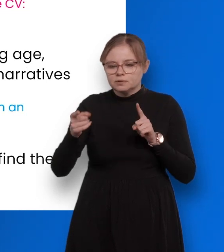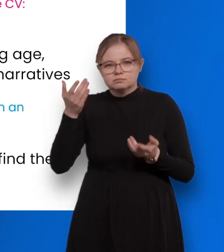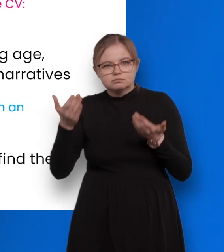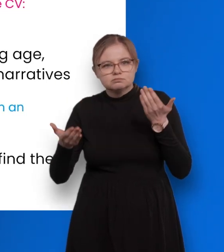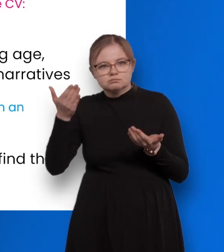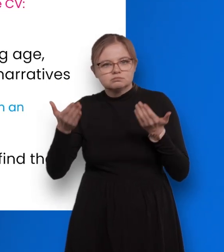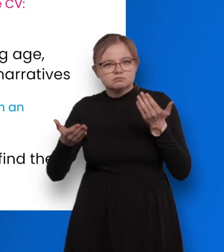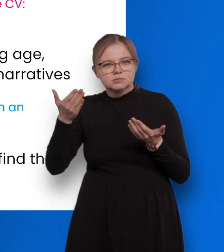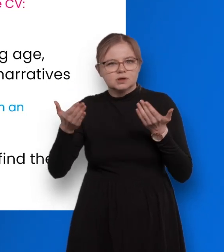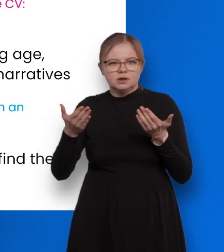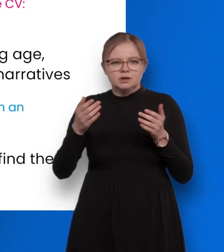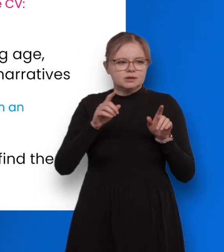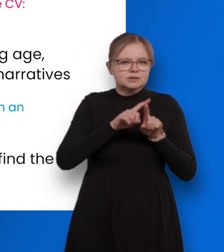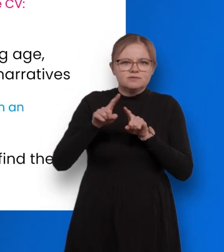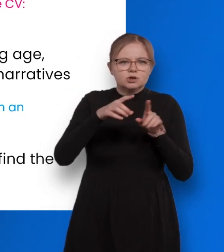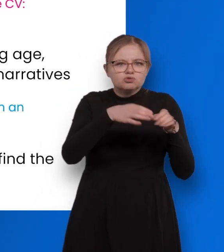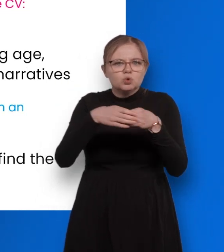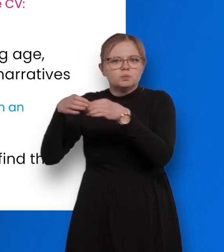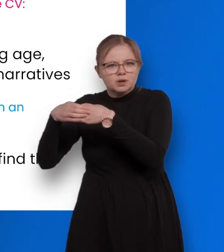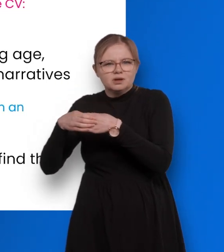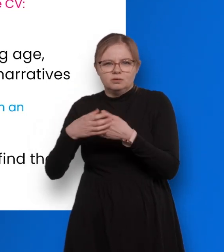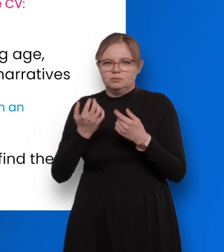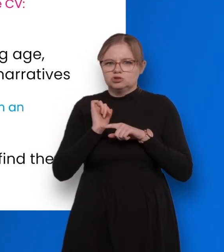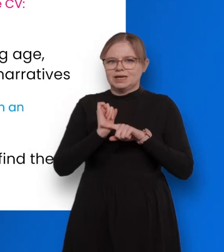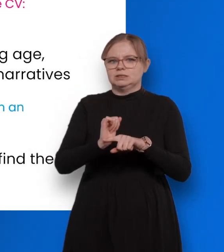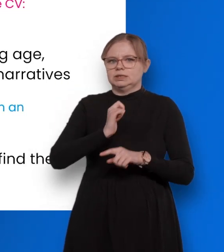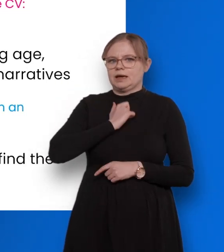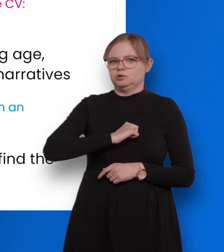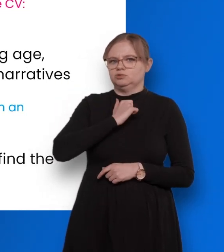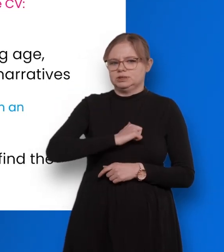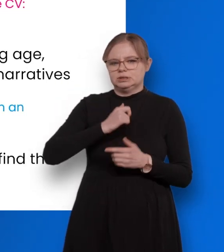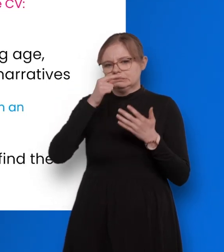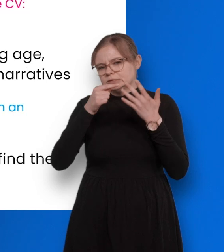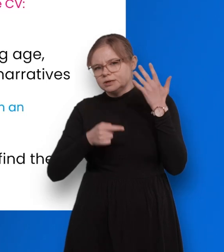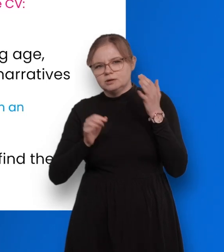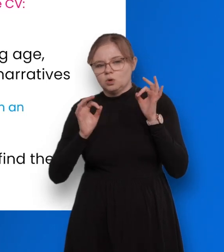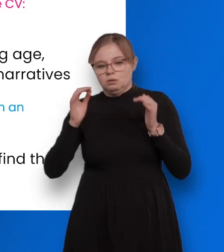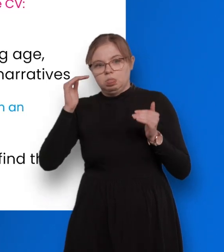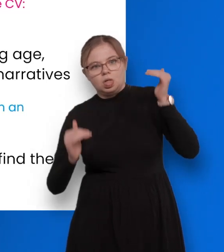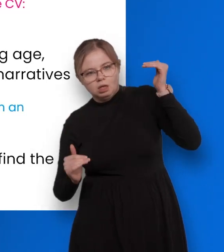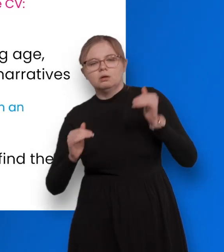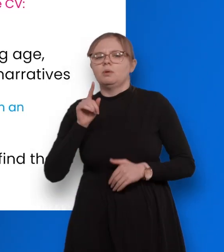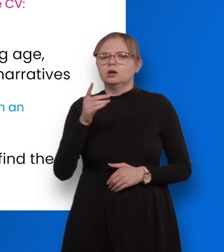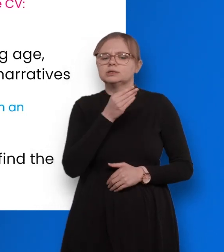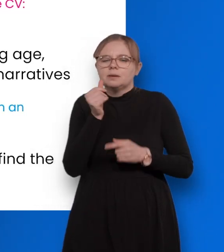between groups based on protected characteristics, etc. But there are some nuanced